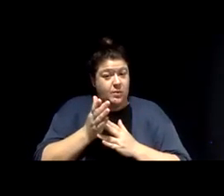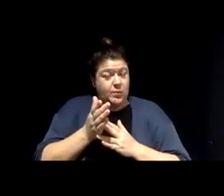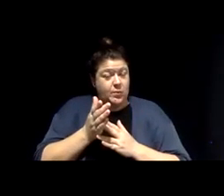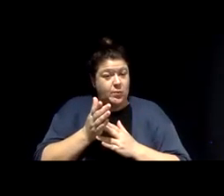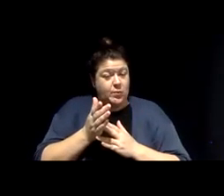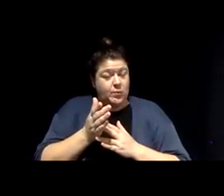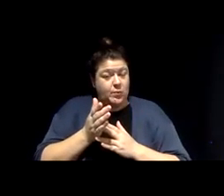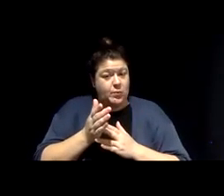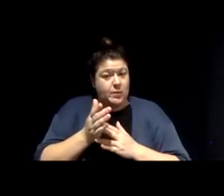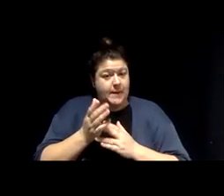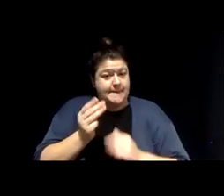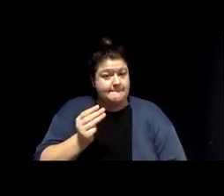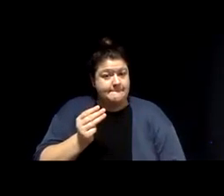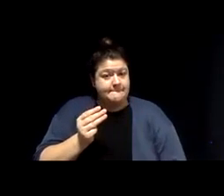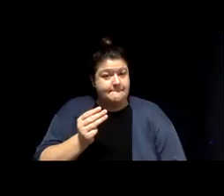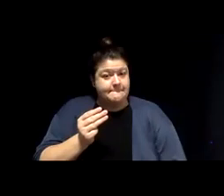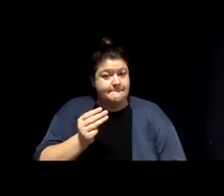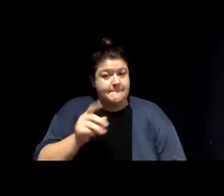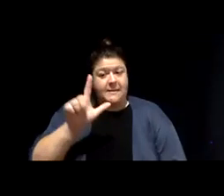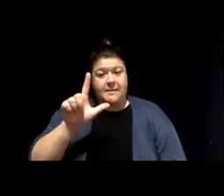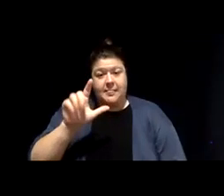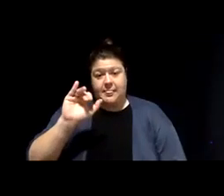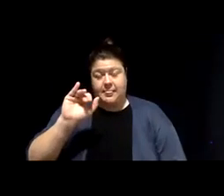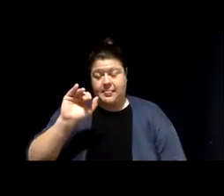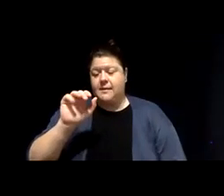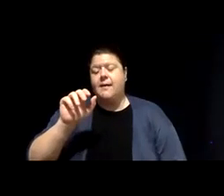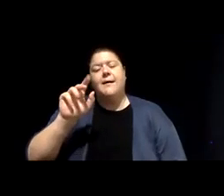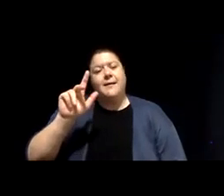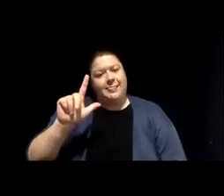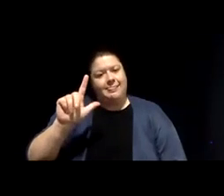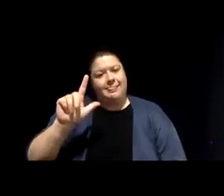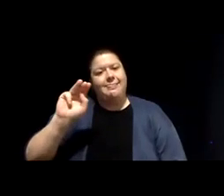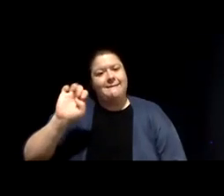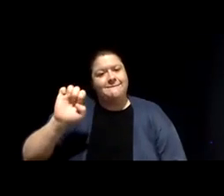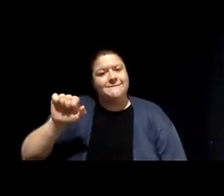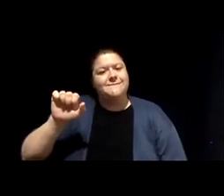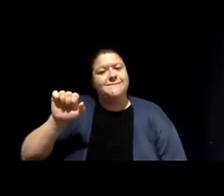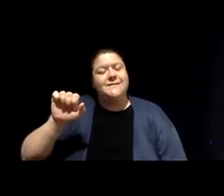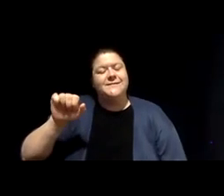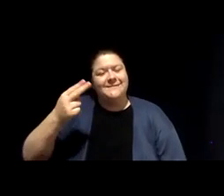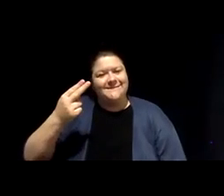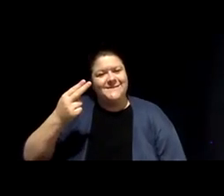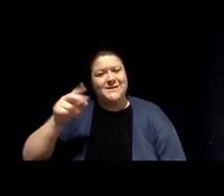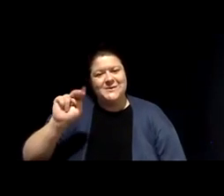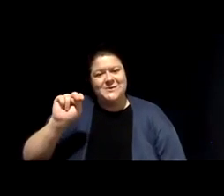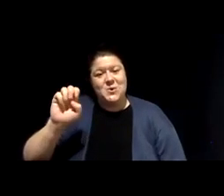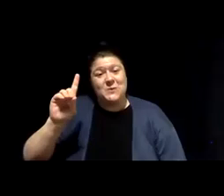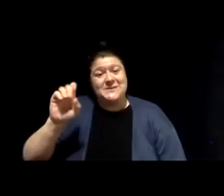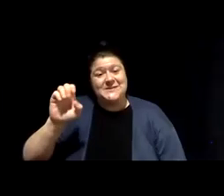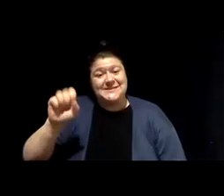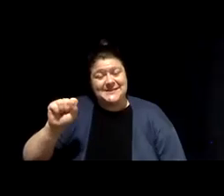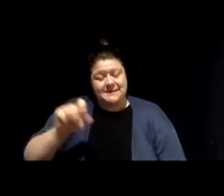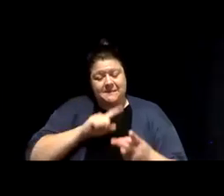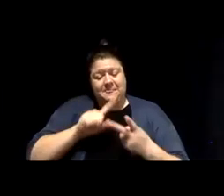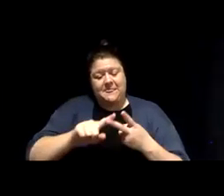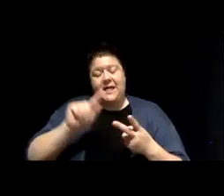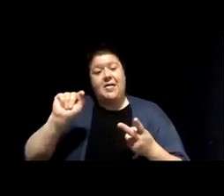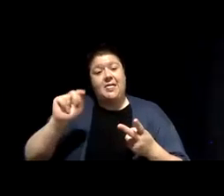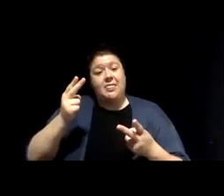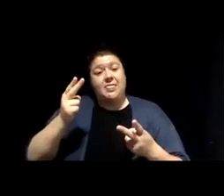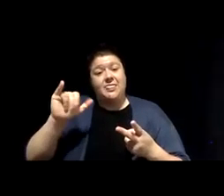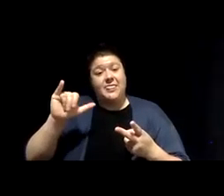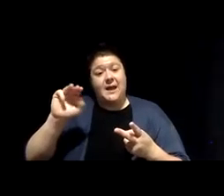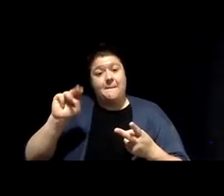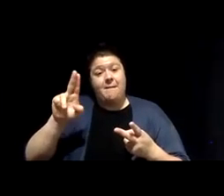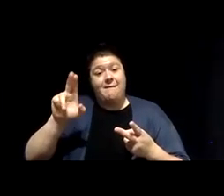the lymph nodes, and what else? thymus, The thymus, yes.